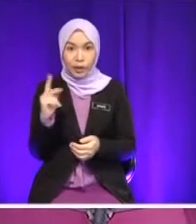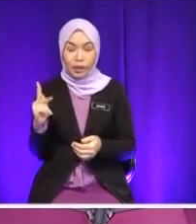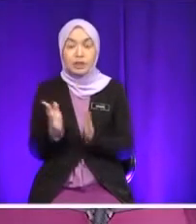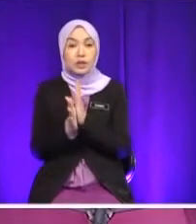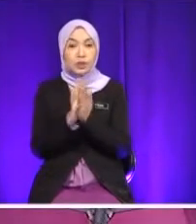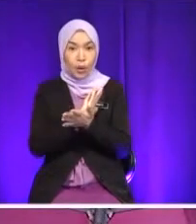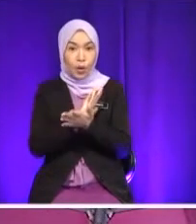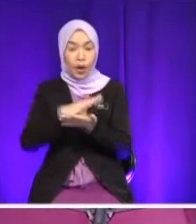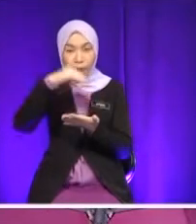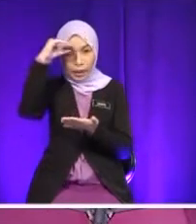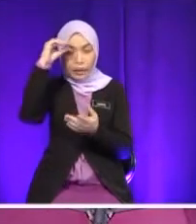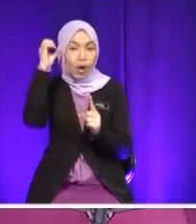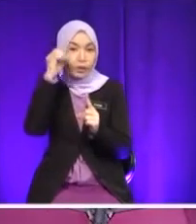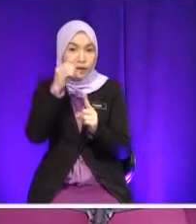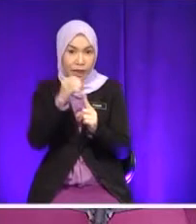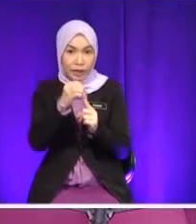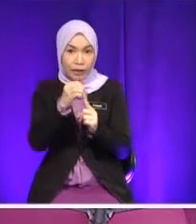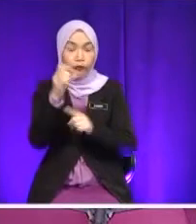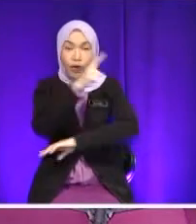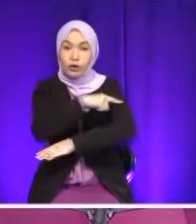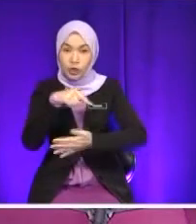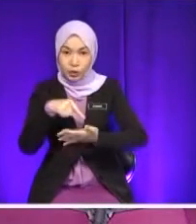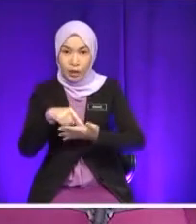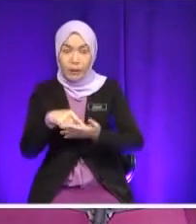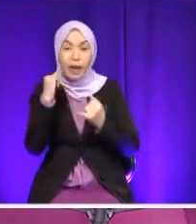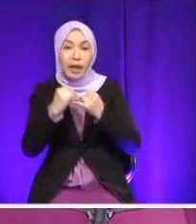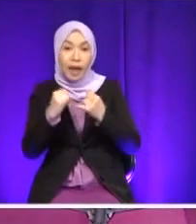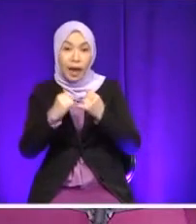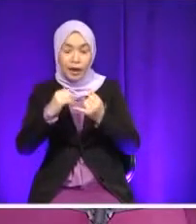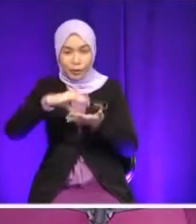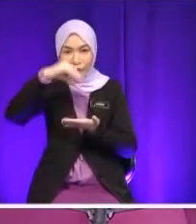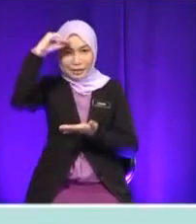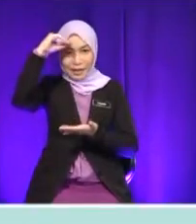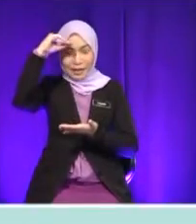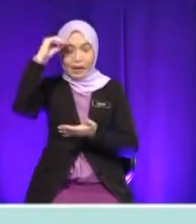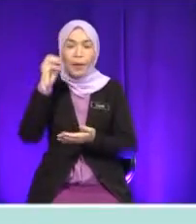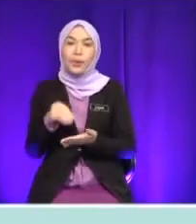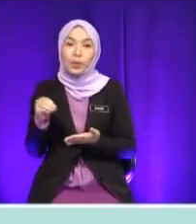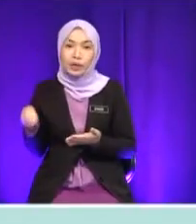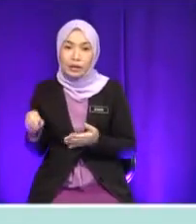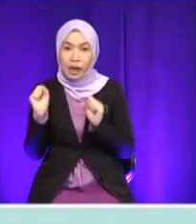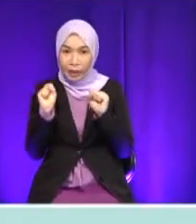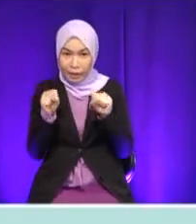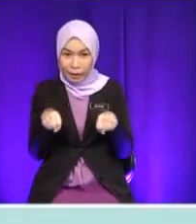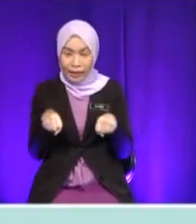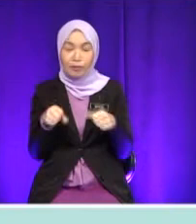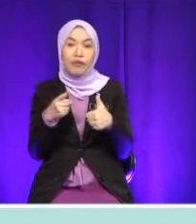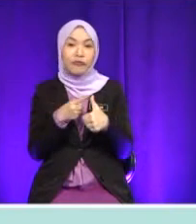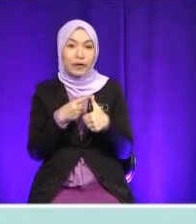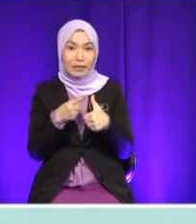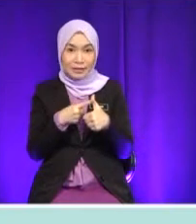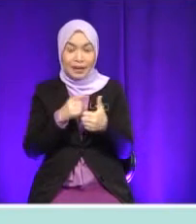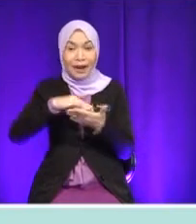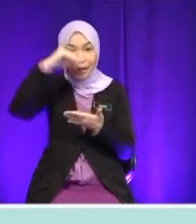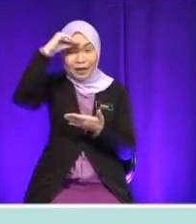So our learning objective of today. Okay, by the end of this lesson, so our pupils will be able to, first, they are going to